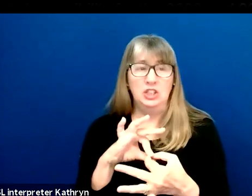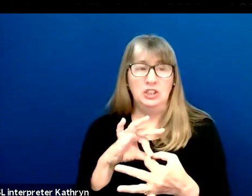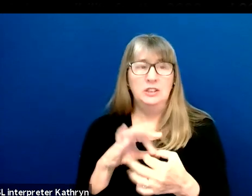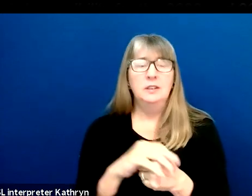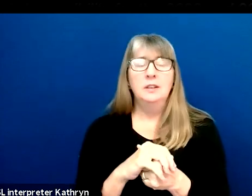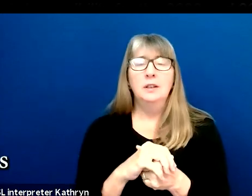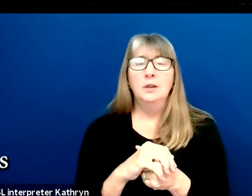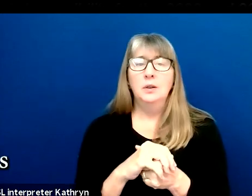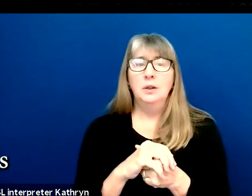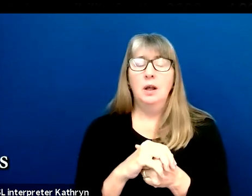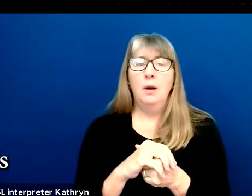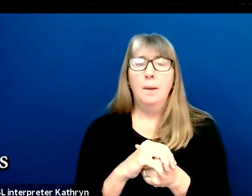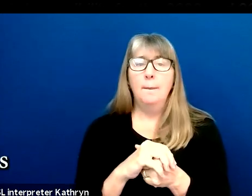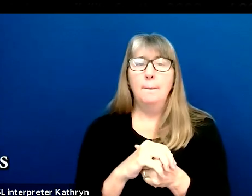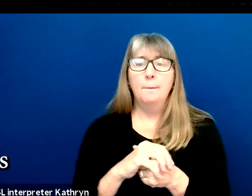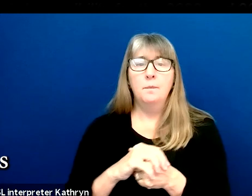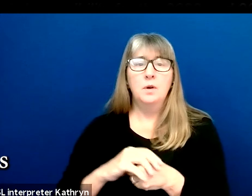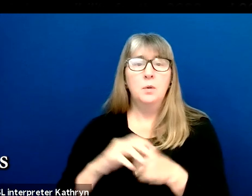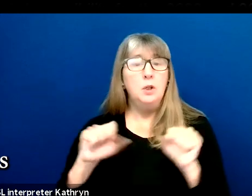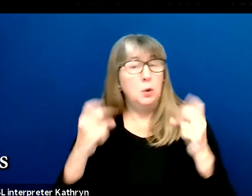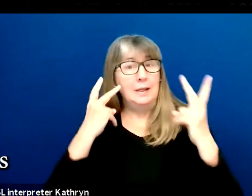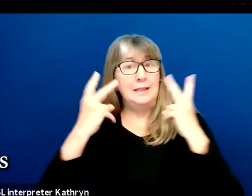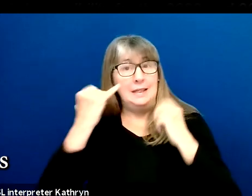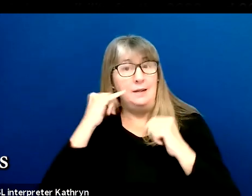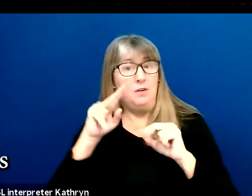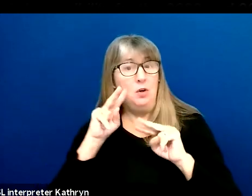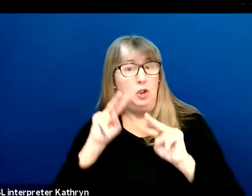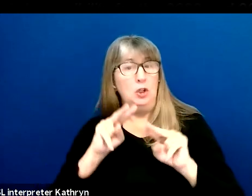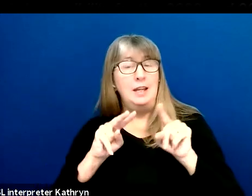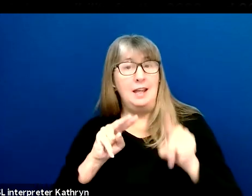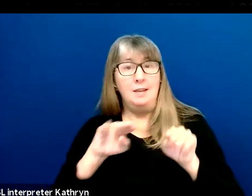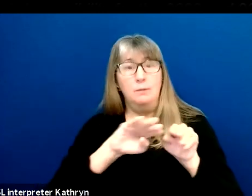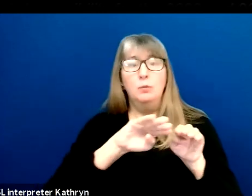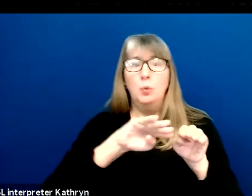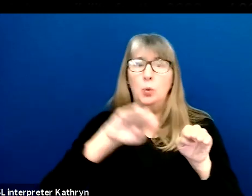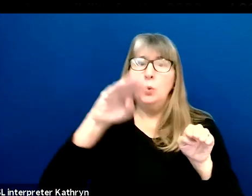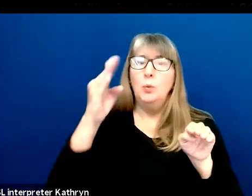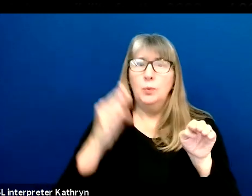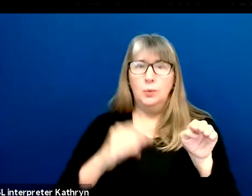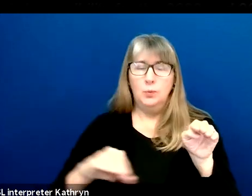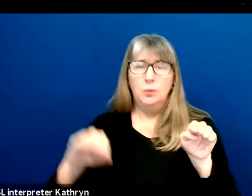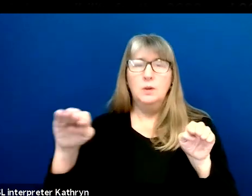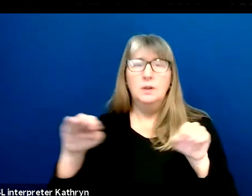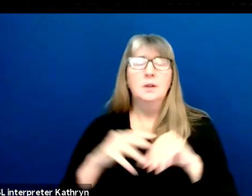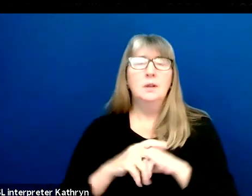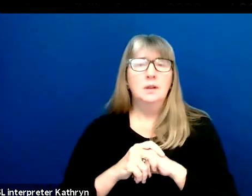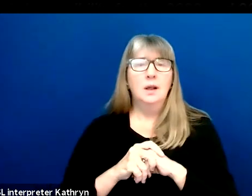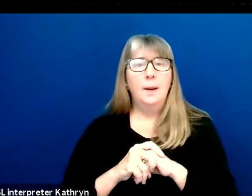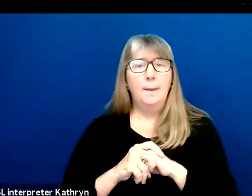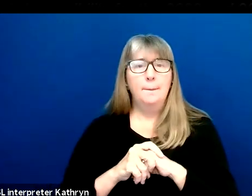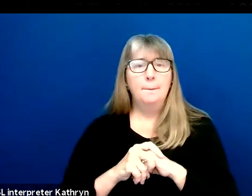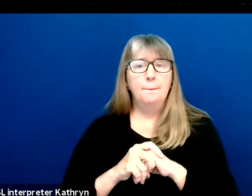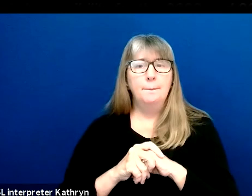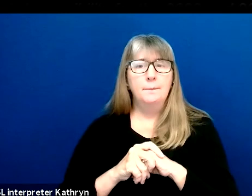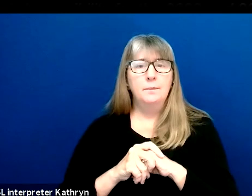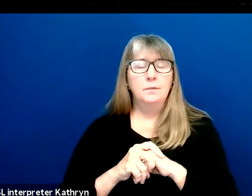what you can also see if you're looking at this plot, which is that you can hear that